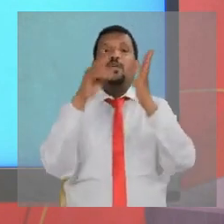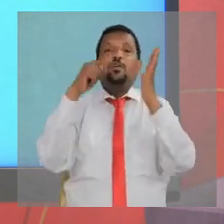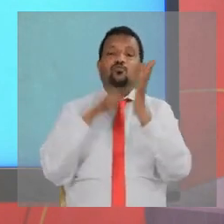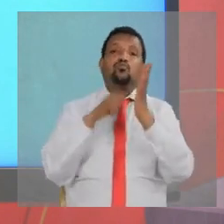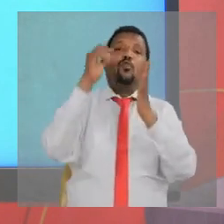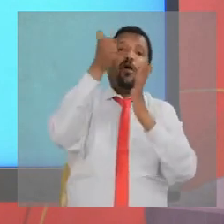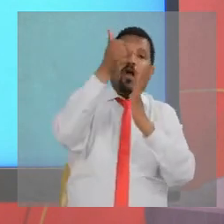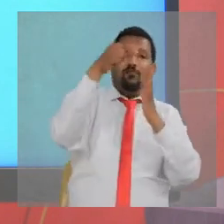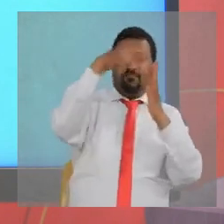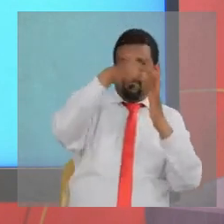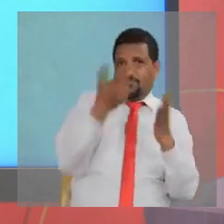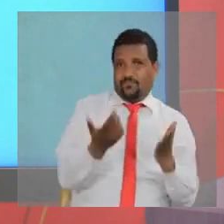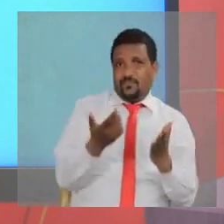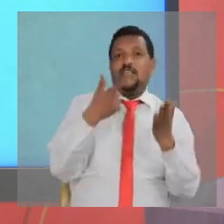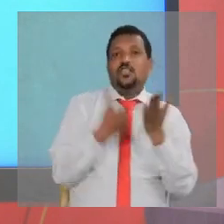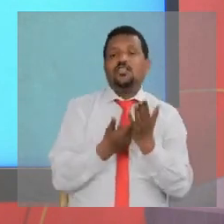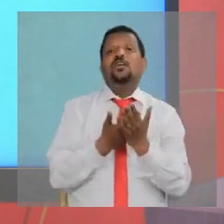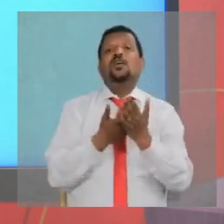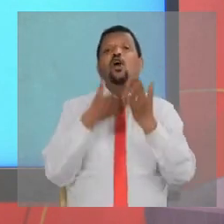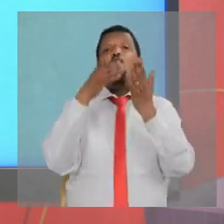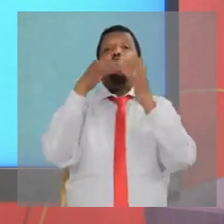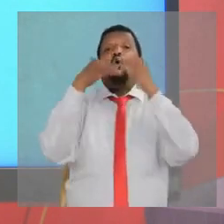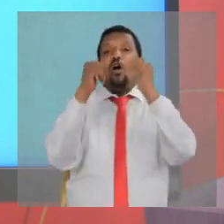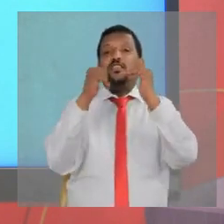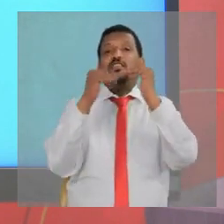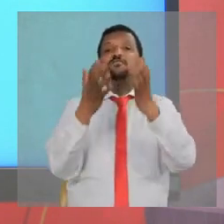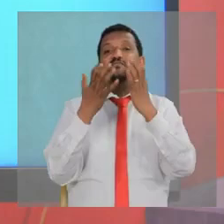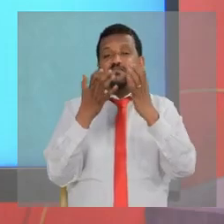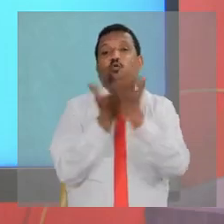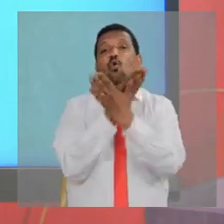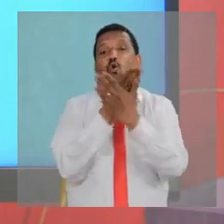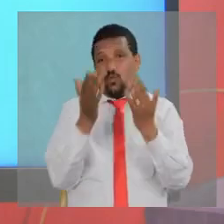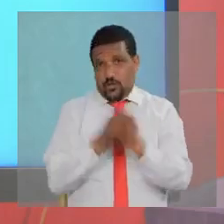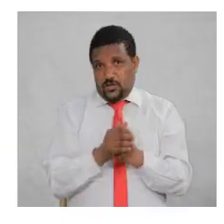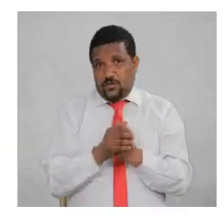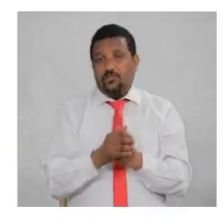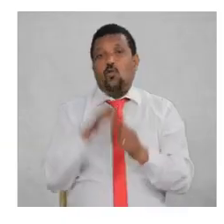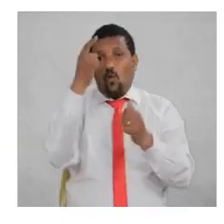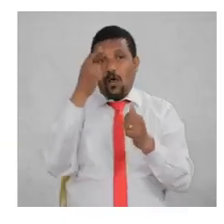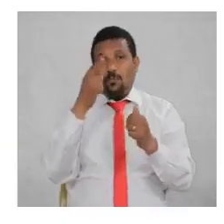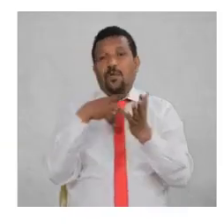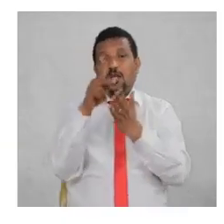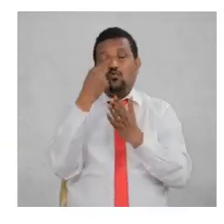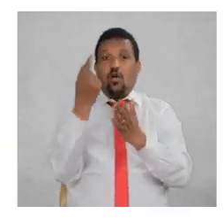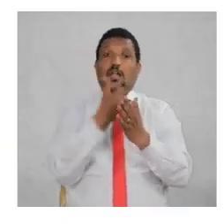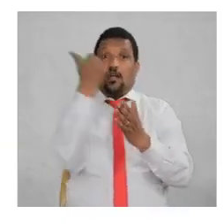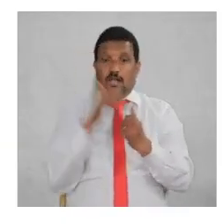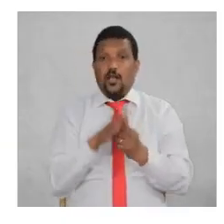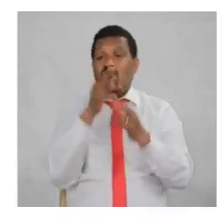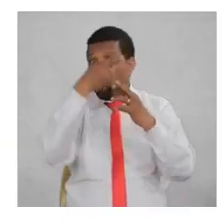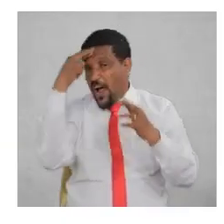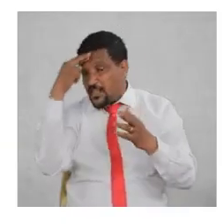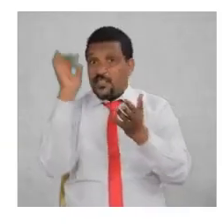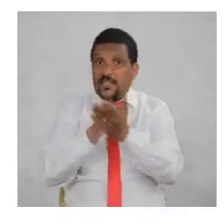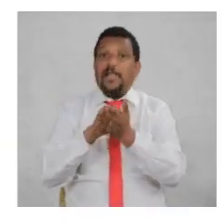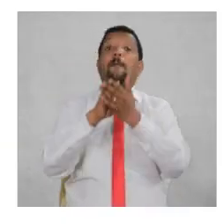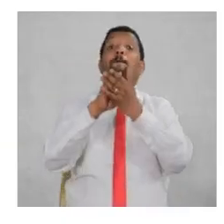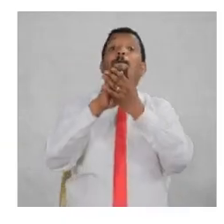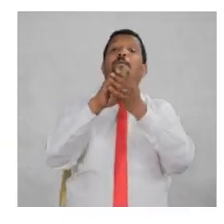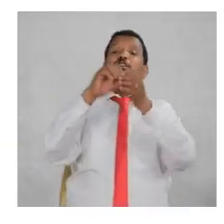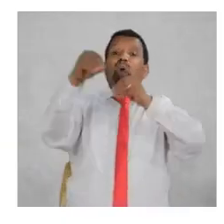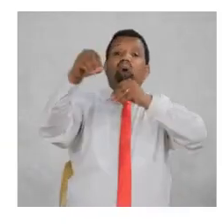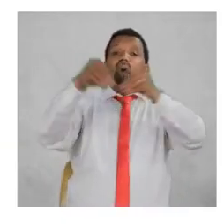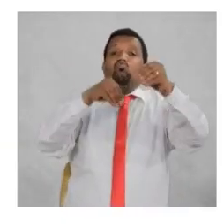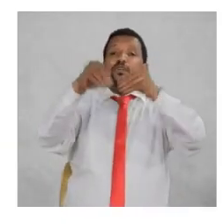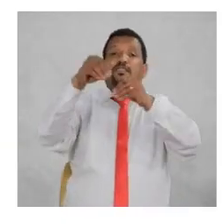of a commodity from one price to another, so the only factor that makes a